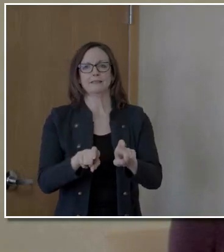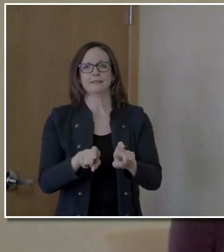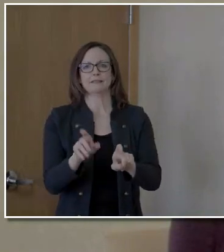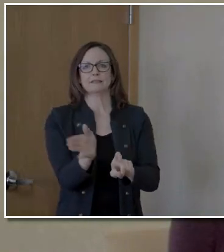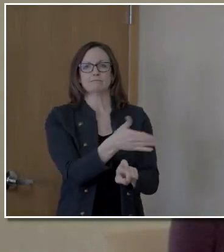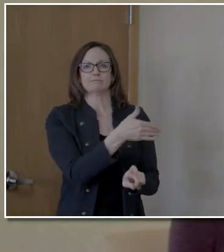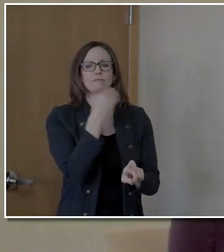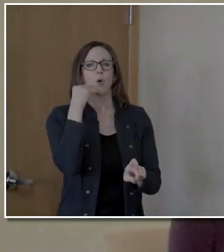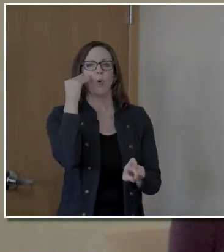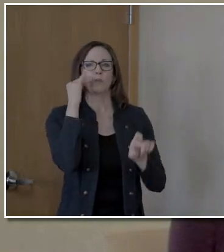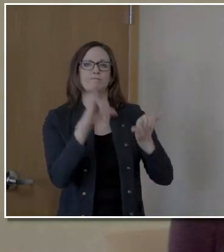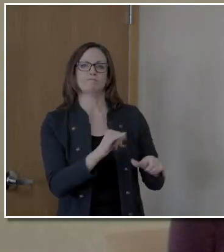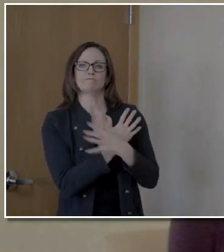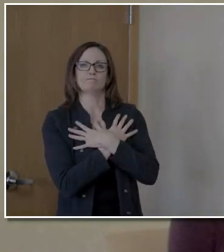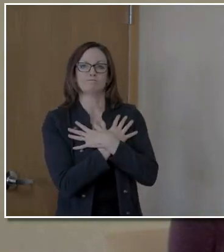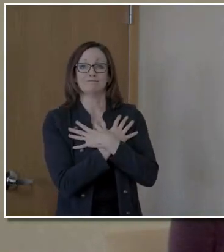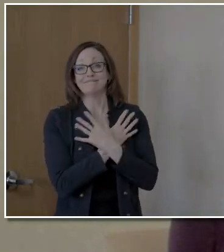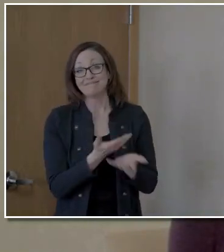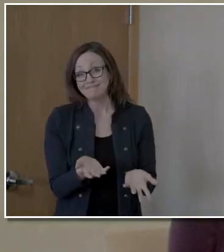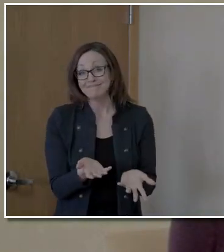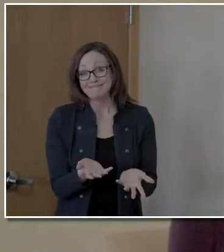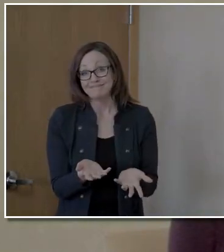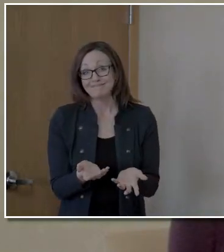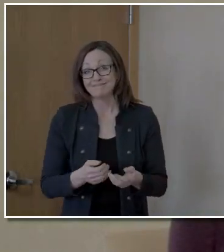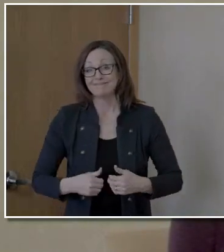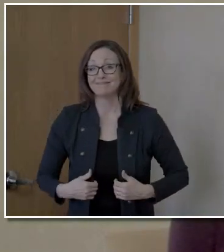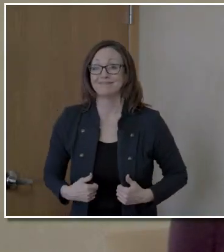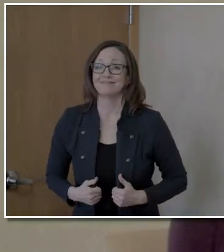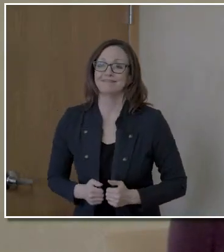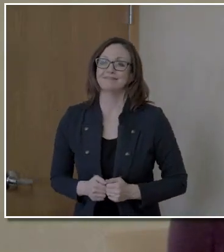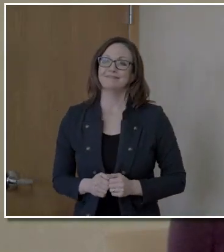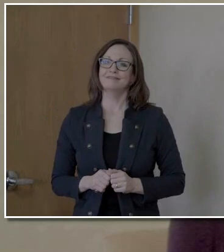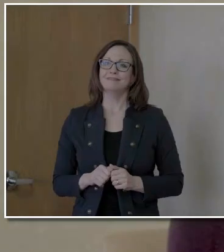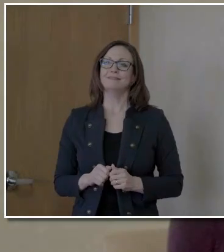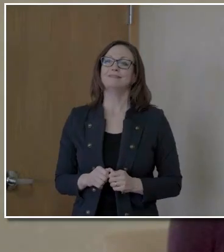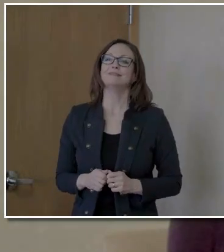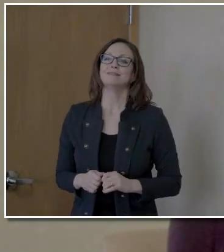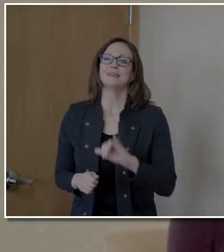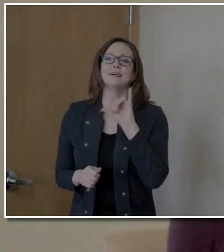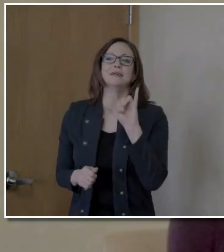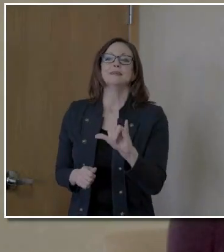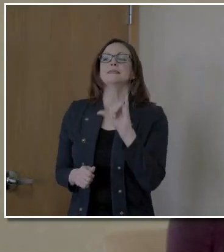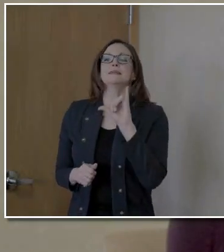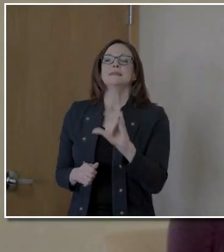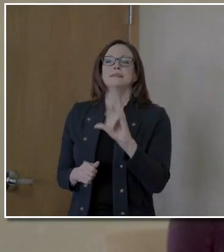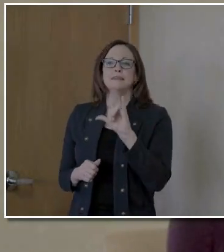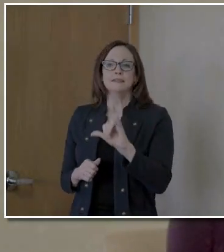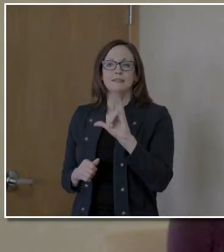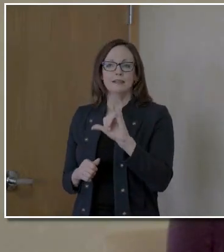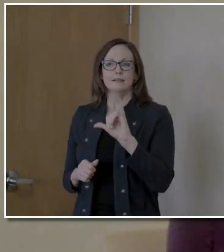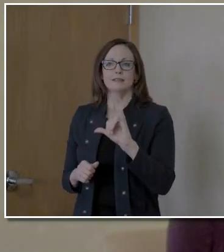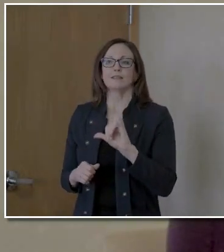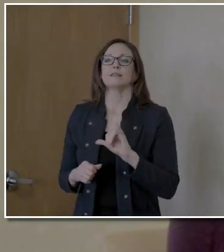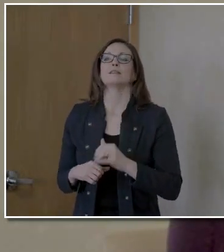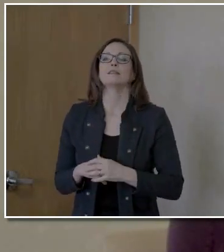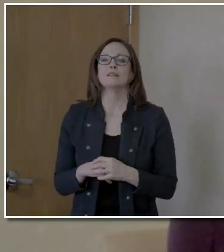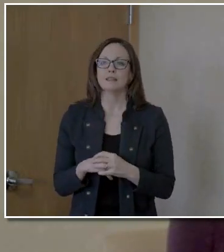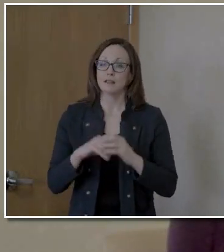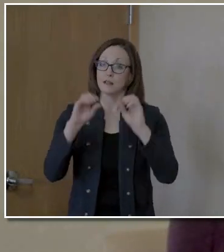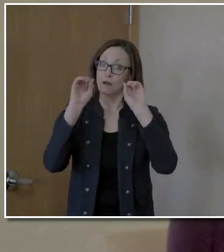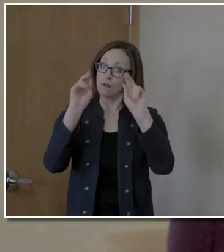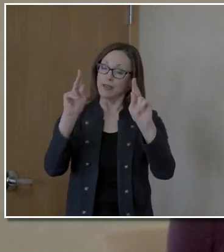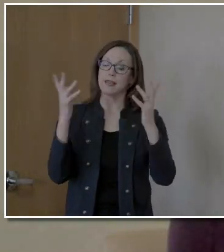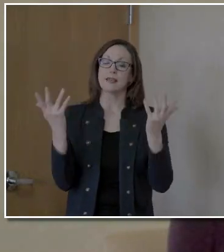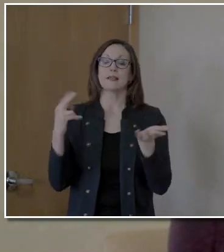of these measures, like isolation centers, alternate care facilities, in place, and for how long,